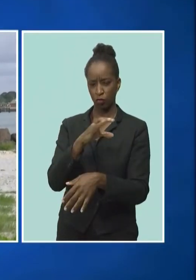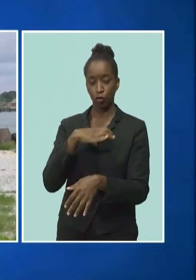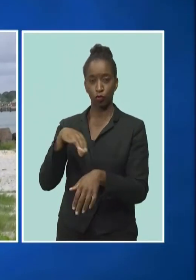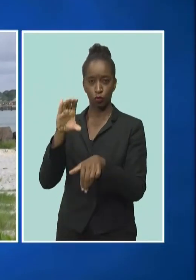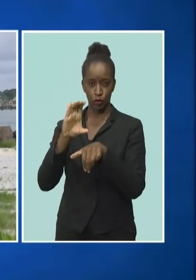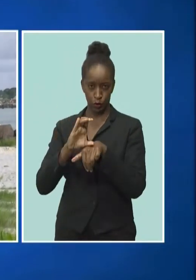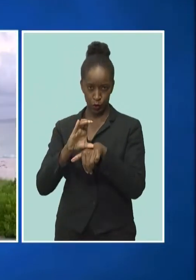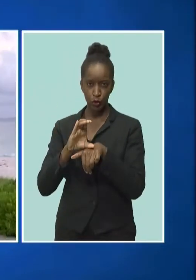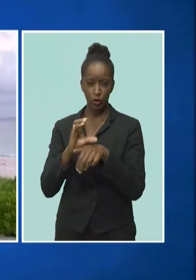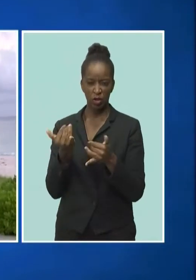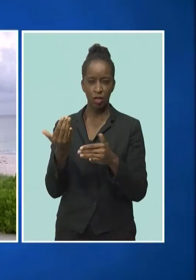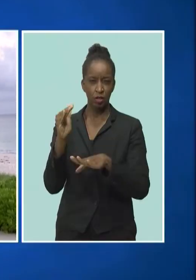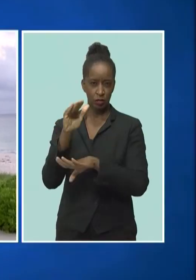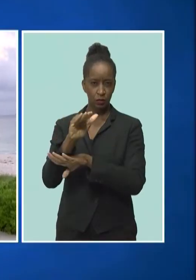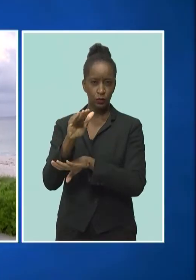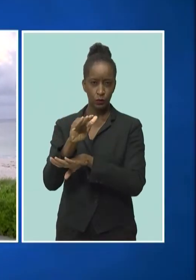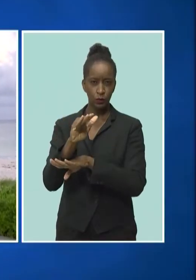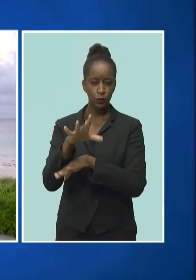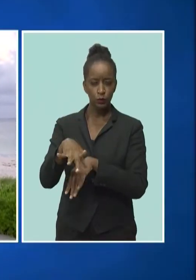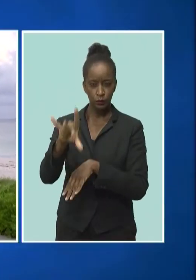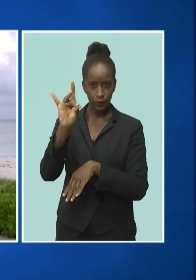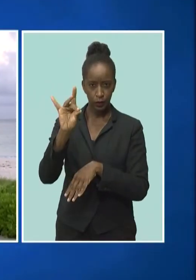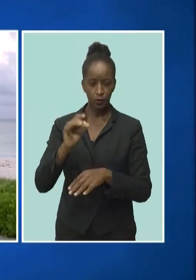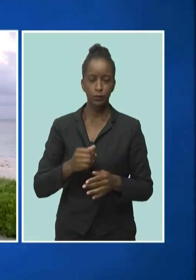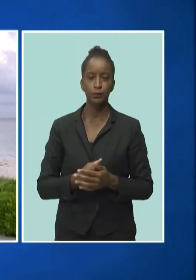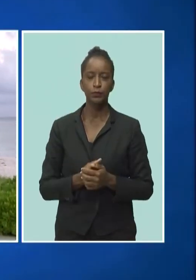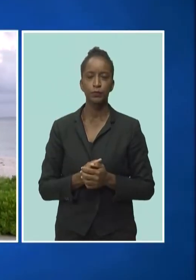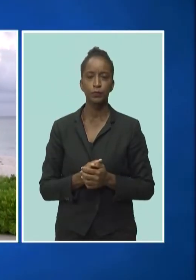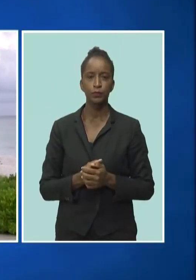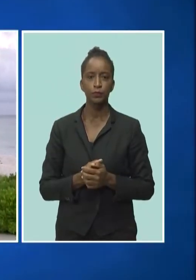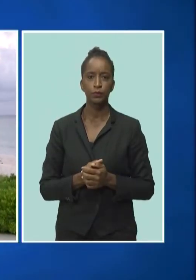minutes after 3 this afternoon.